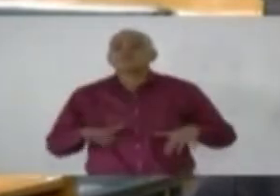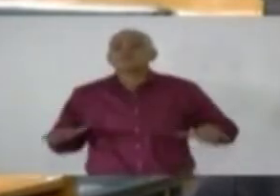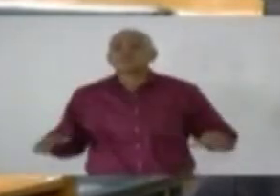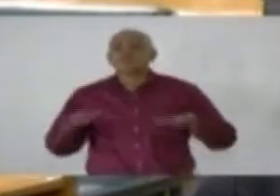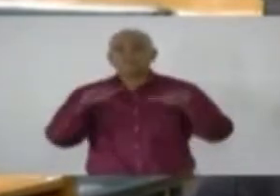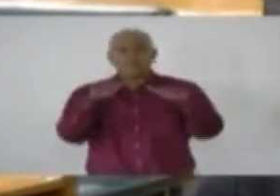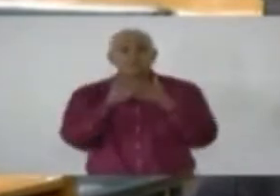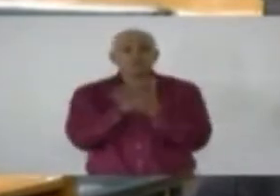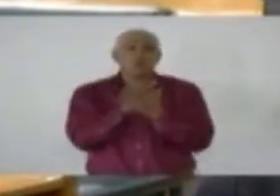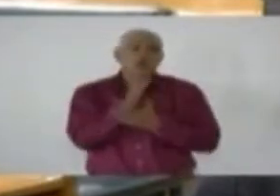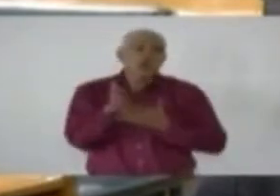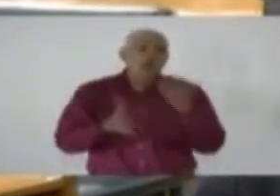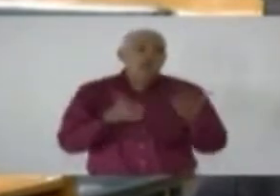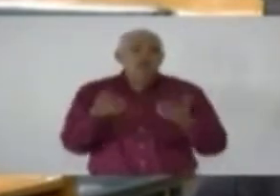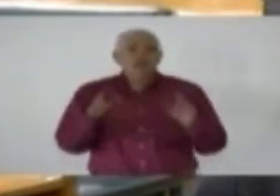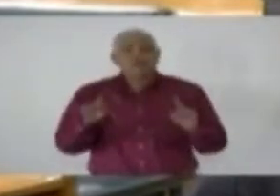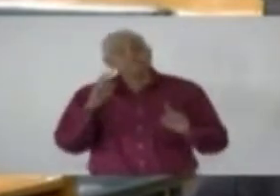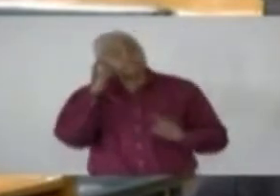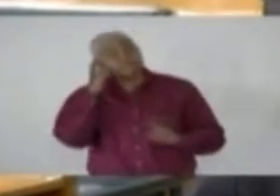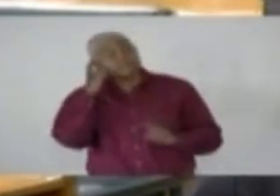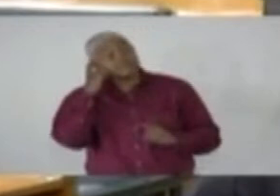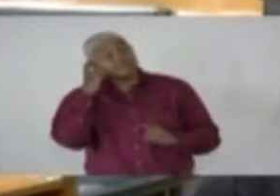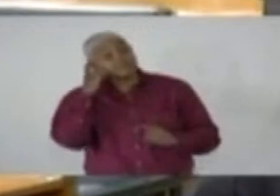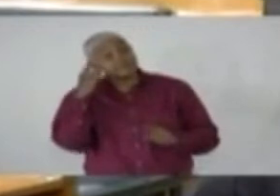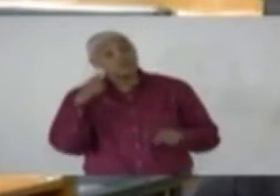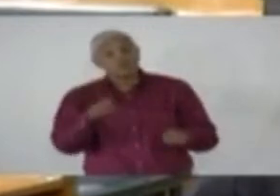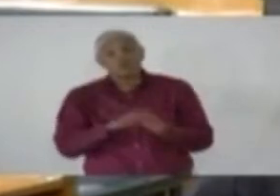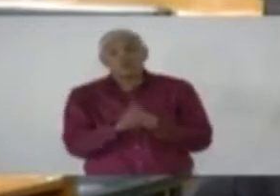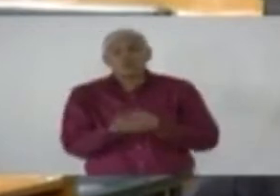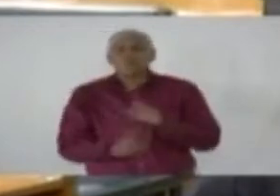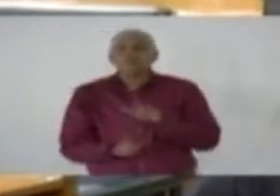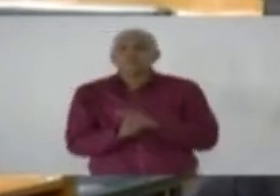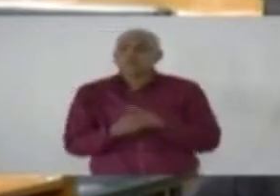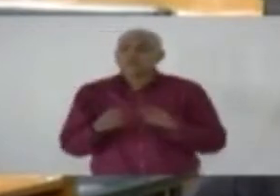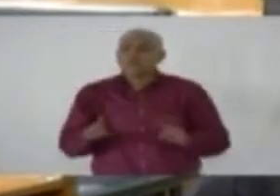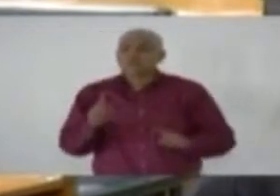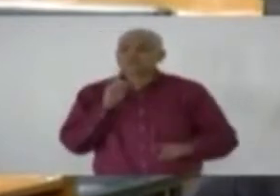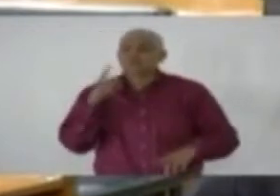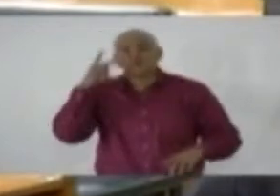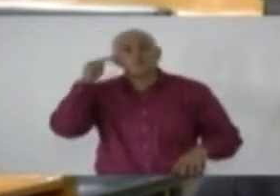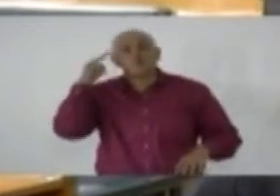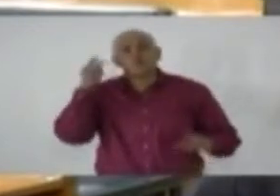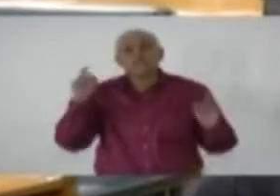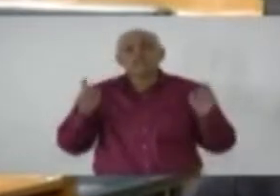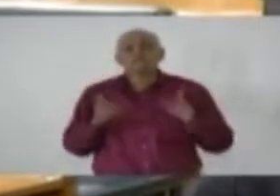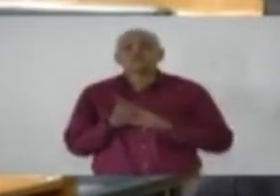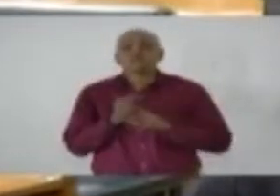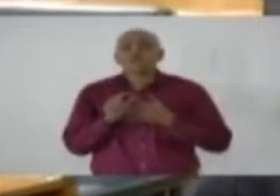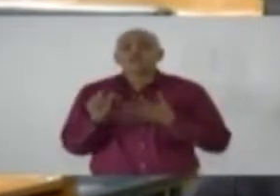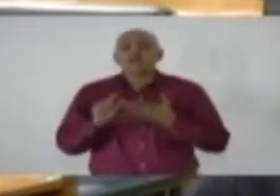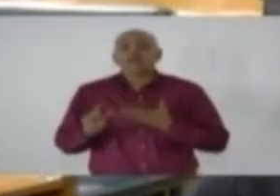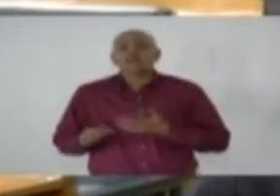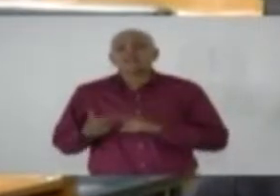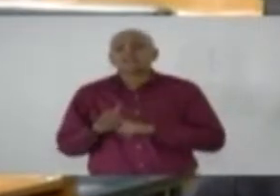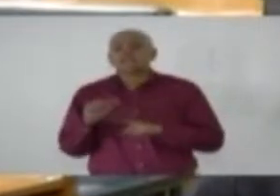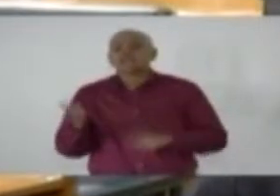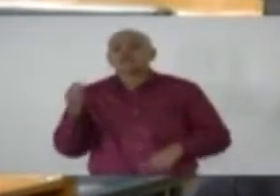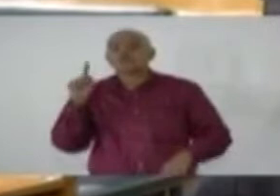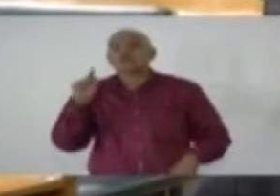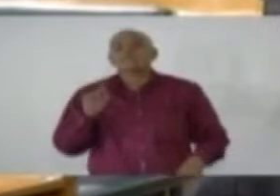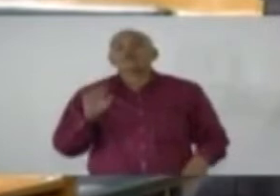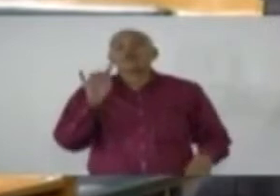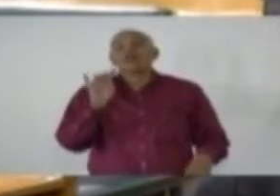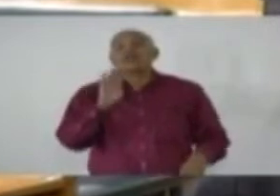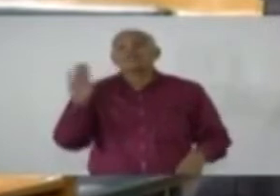to school during the pandemic, and so the Holiness Administration allocated another